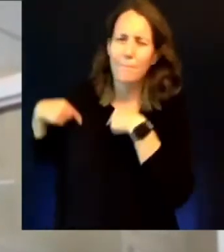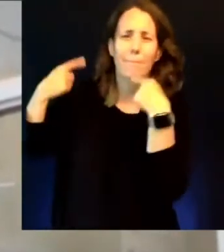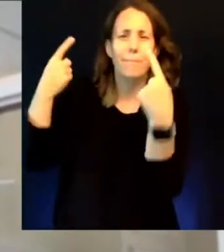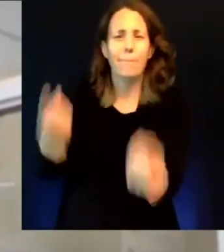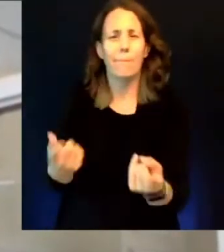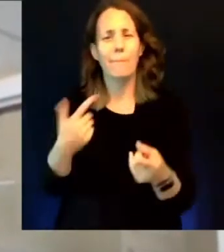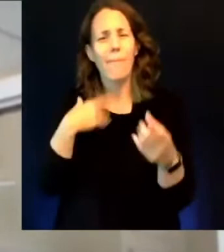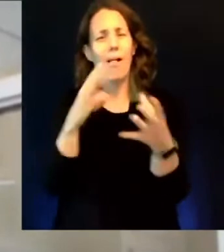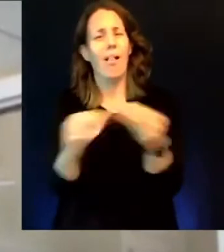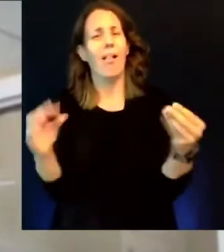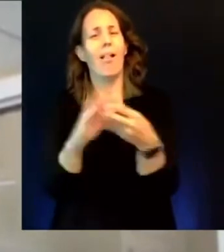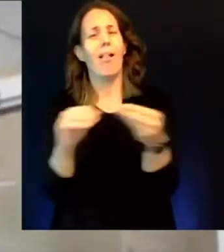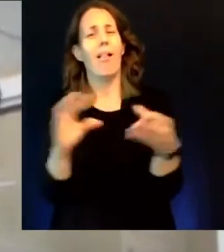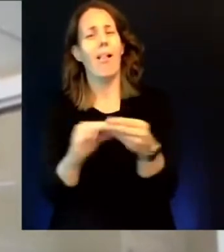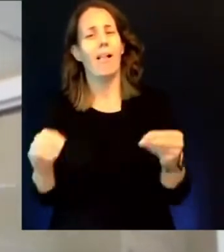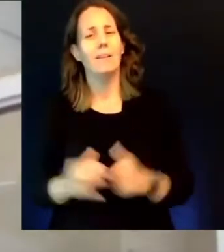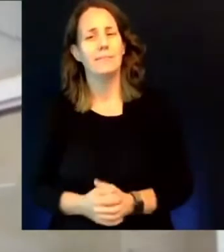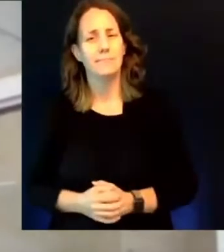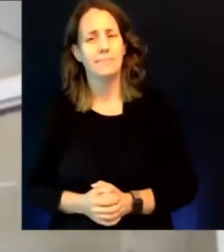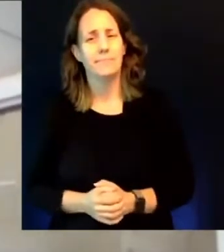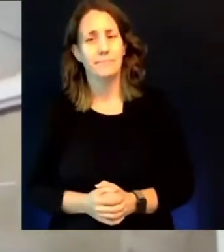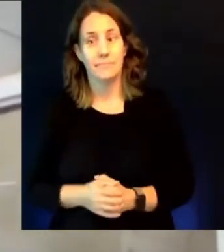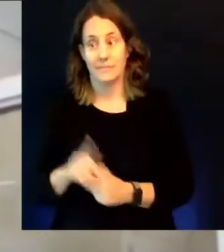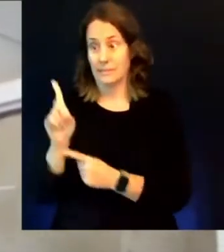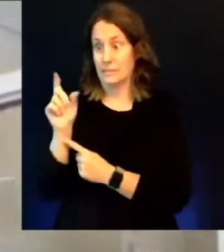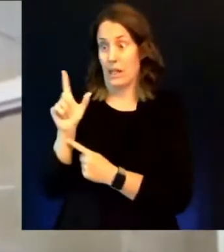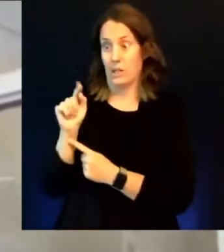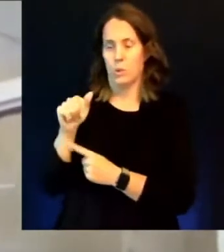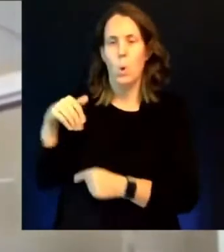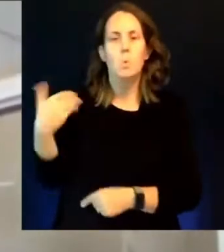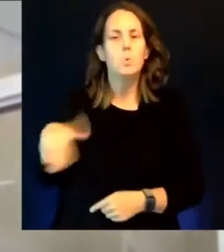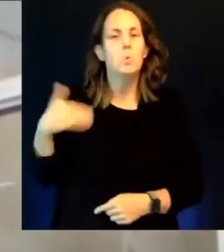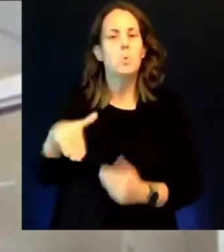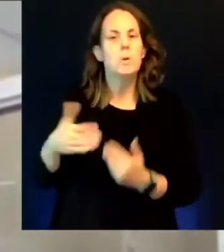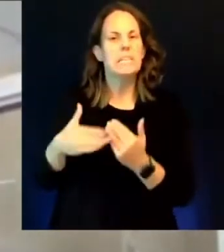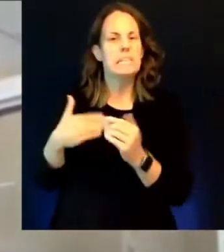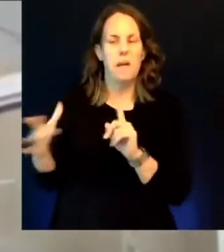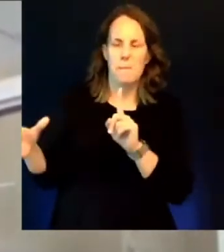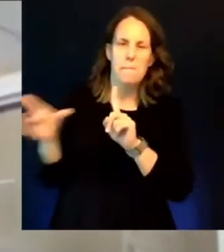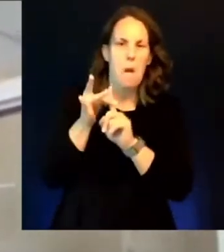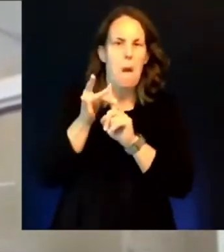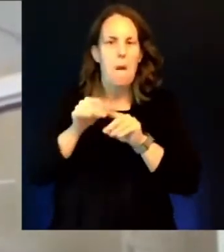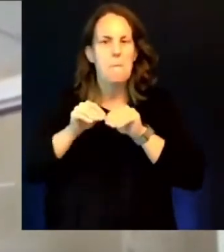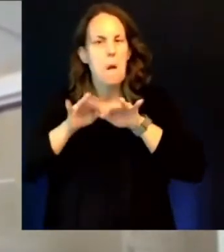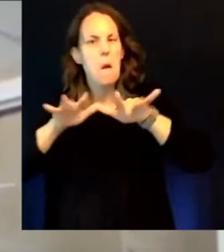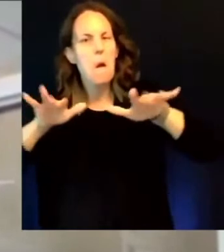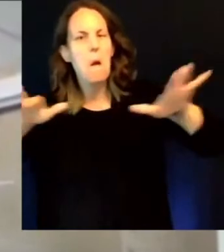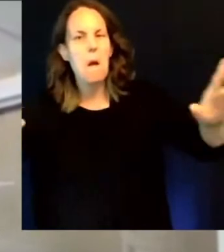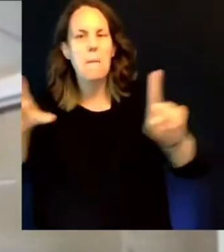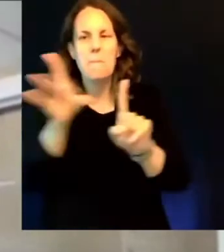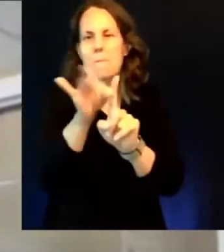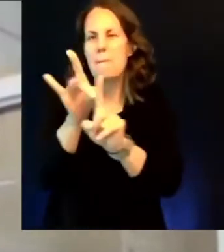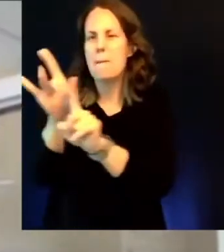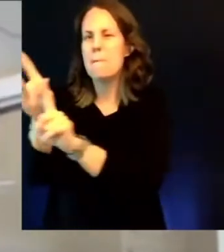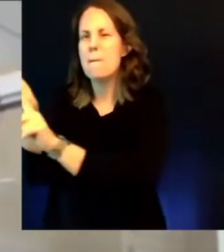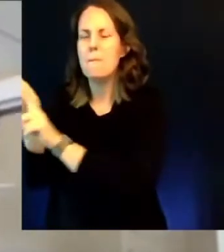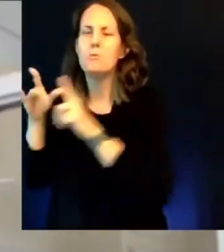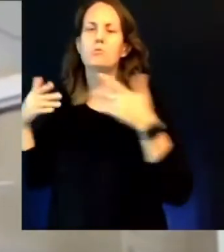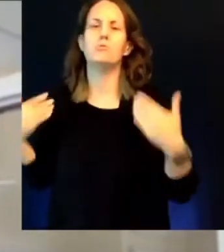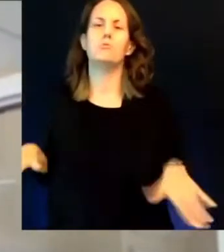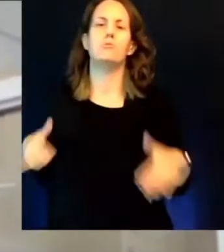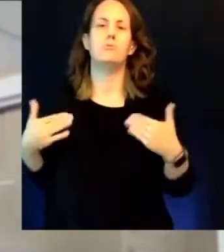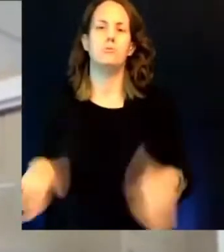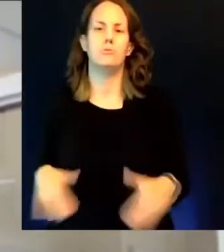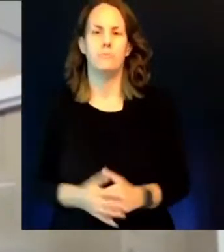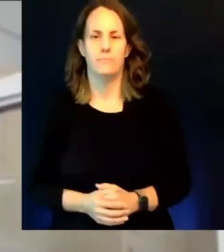think that's why part of the problem that we're in right now is twofold. One is that the virus is much more contagious. And the